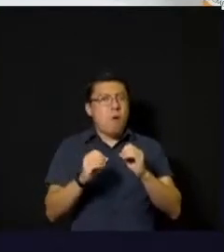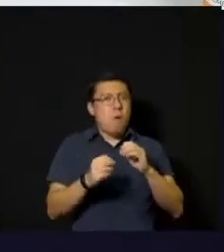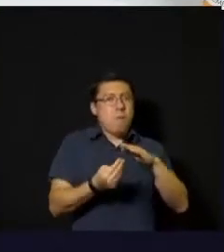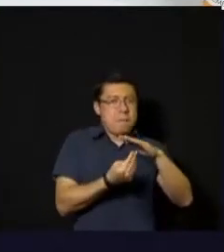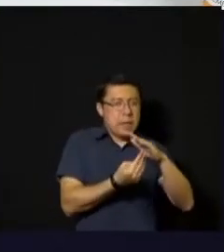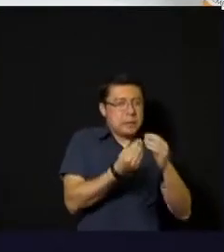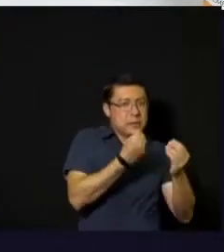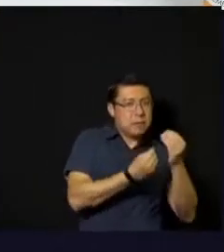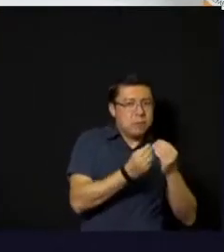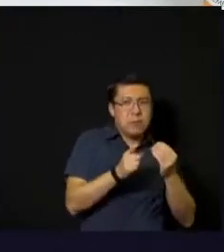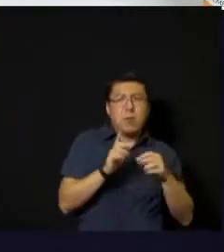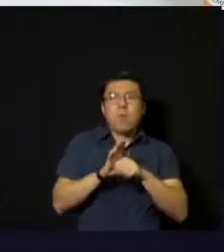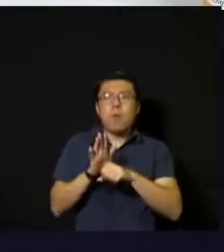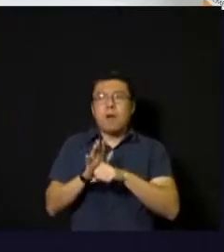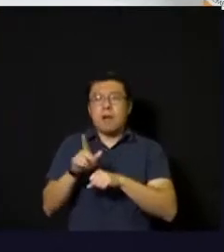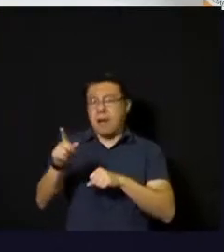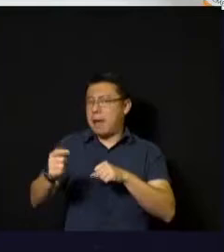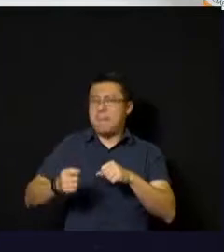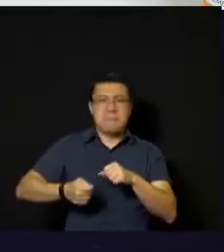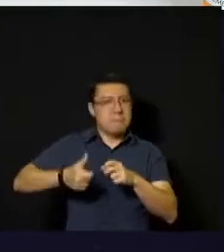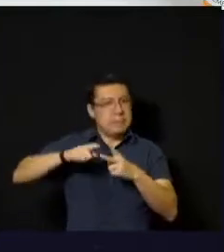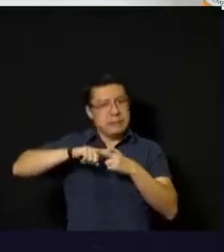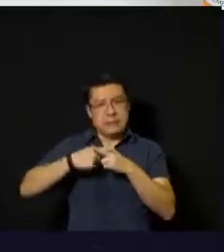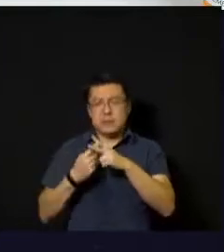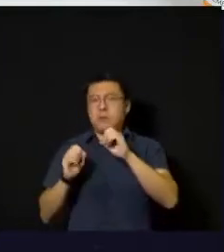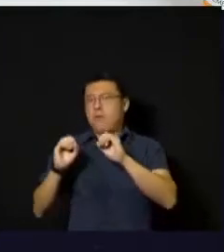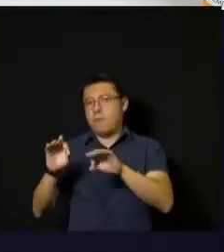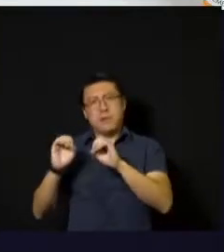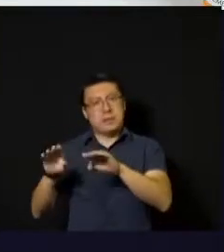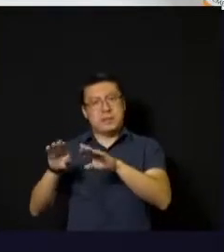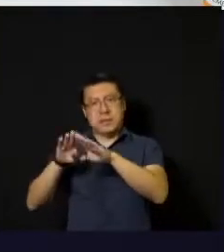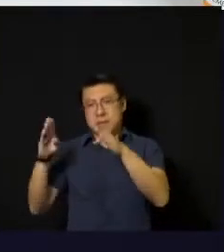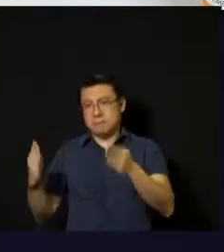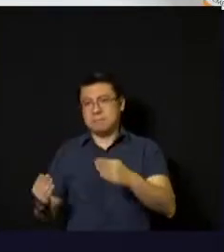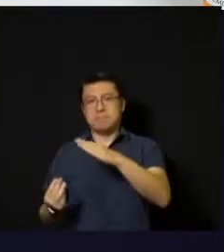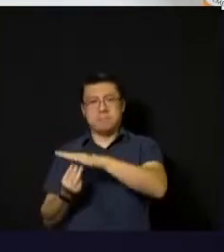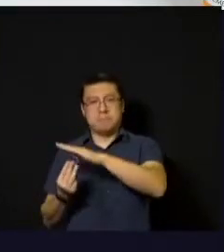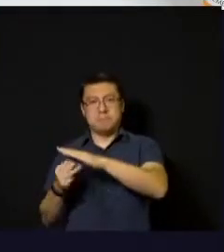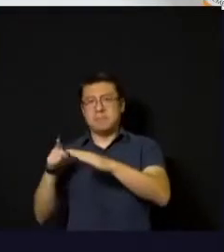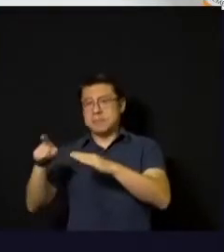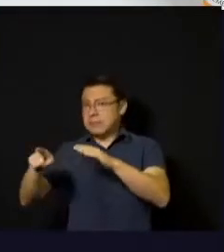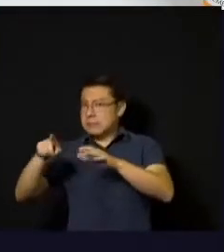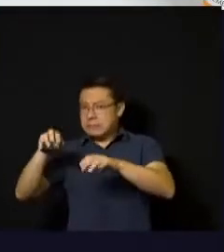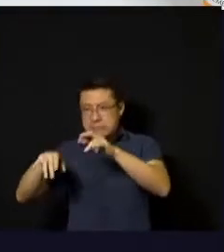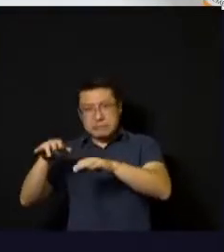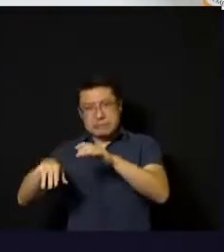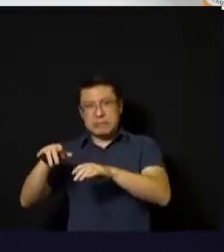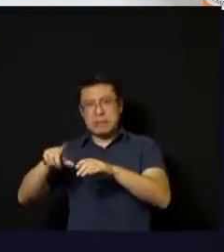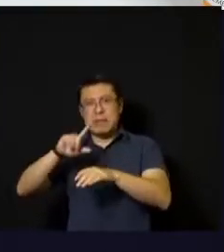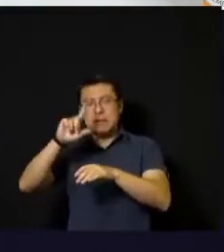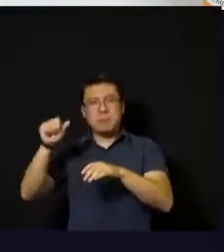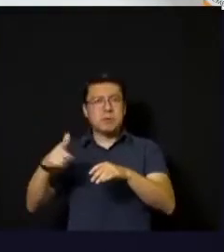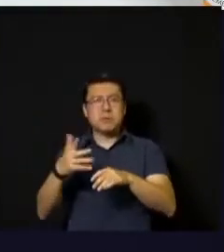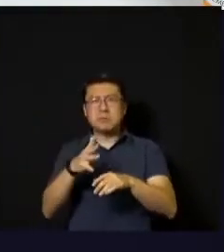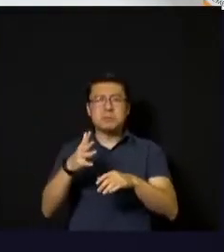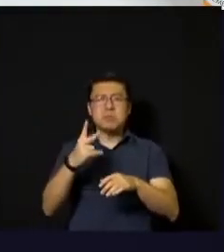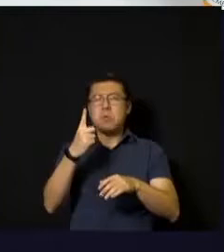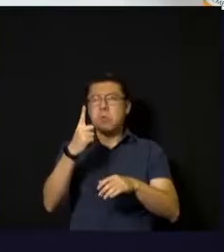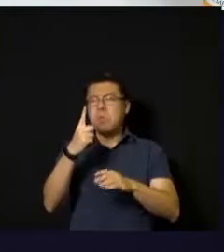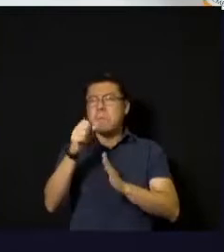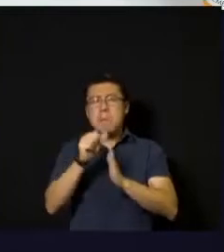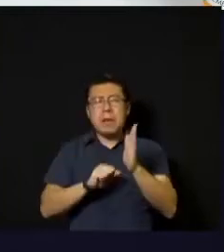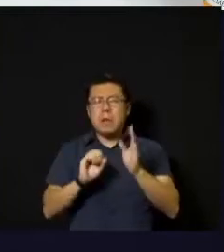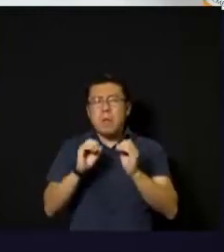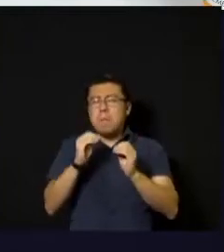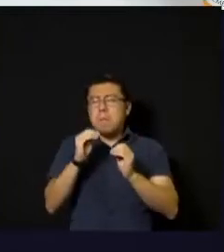dining room. And I said, and what did you decide? No, the office. And so the office gave them money to buy the dining room, because not